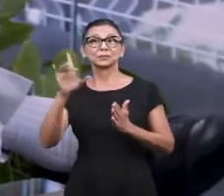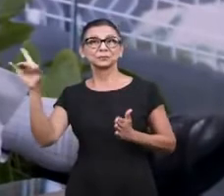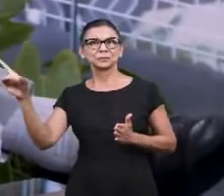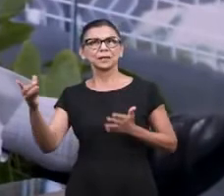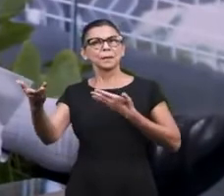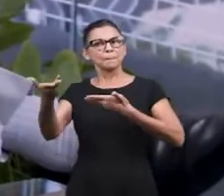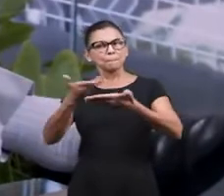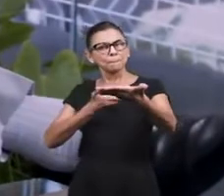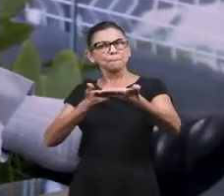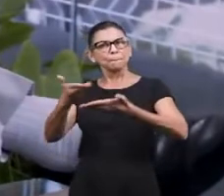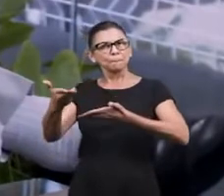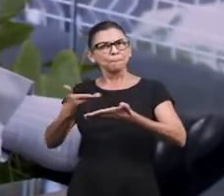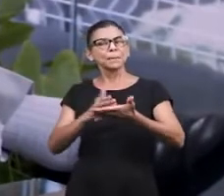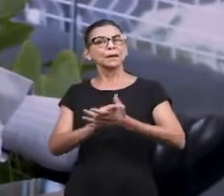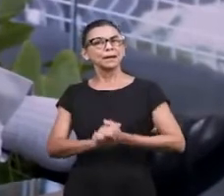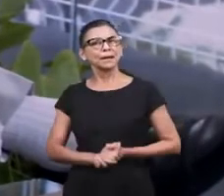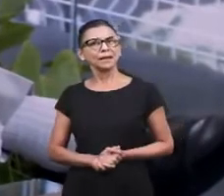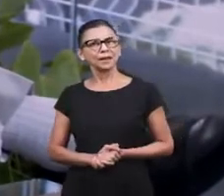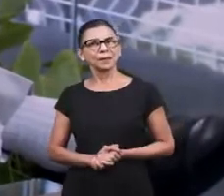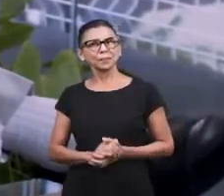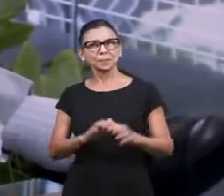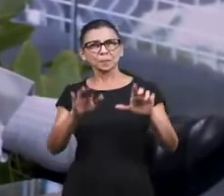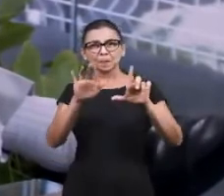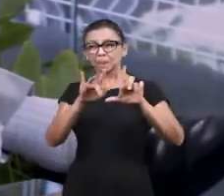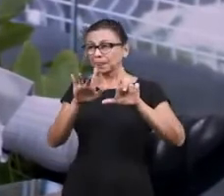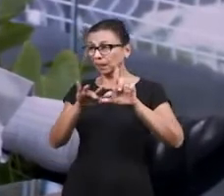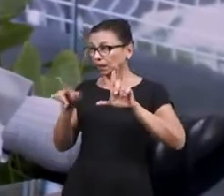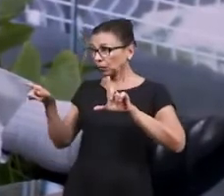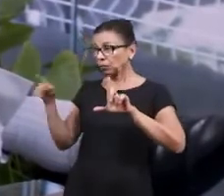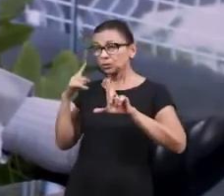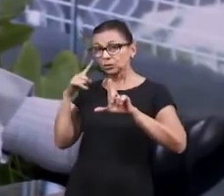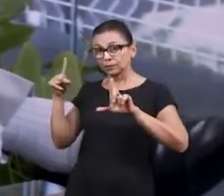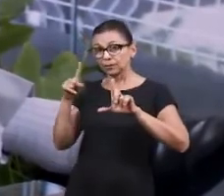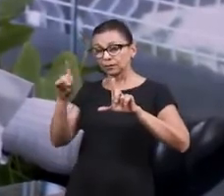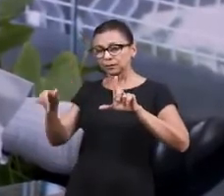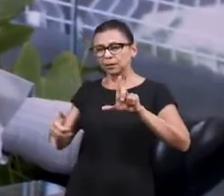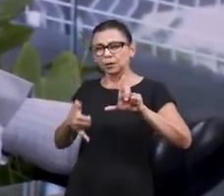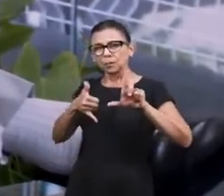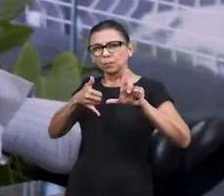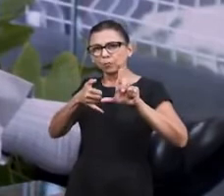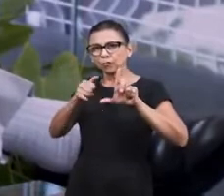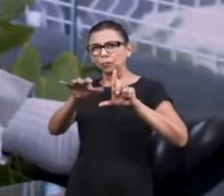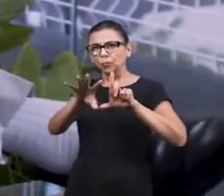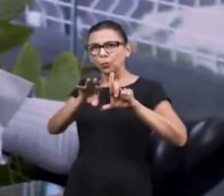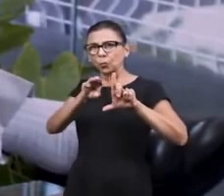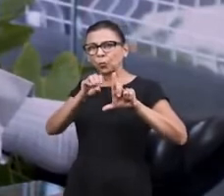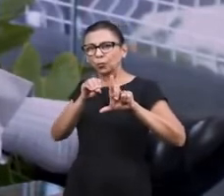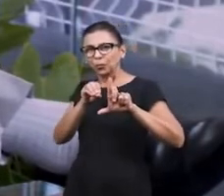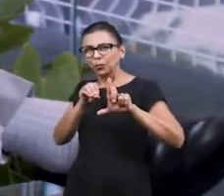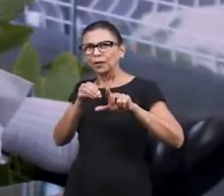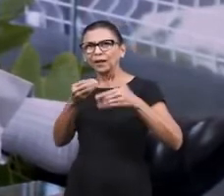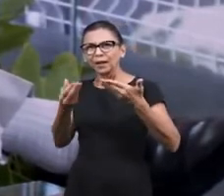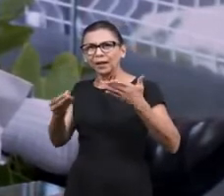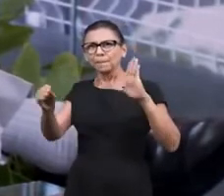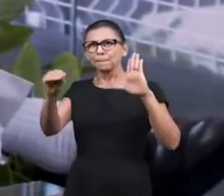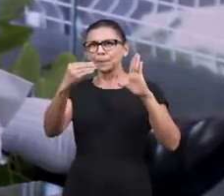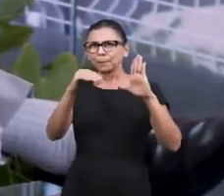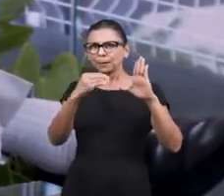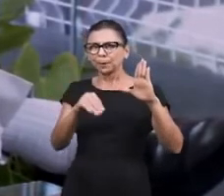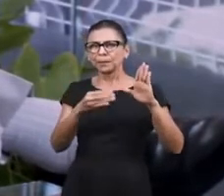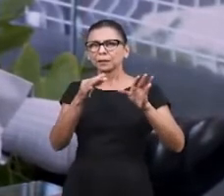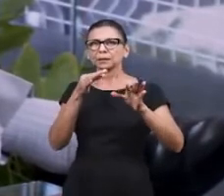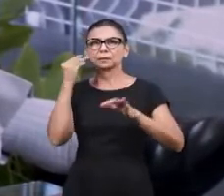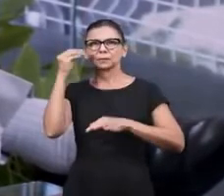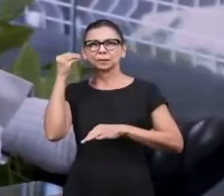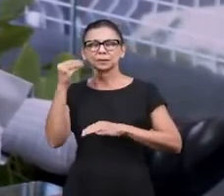God and interact with us also. Point your camera at the QR code that is on the screen and talk about your experiences with the